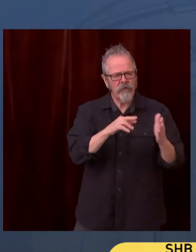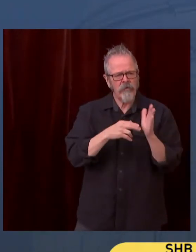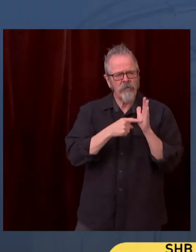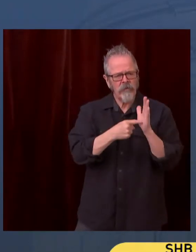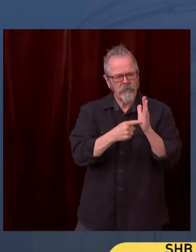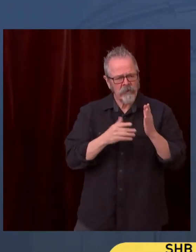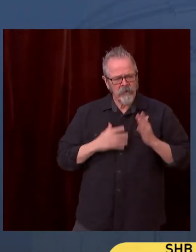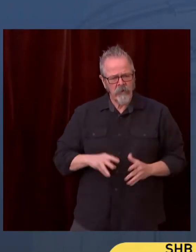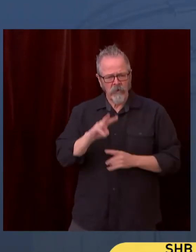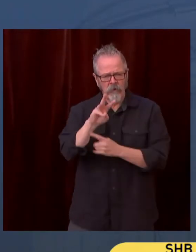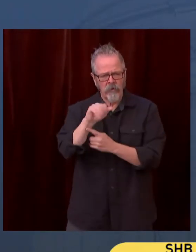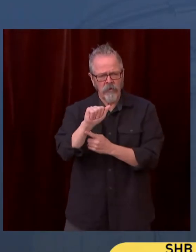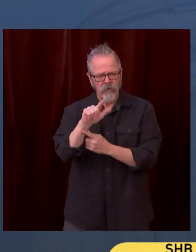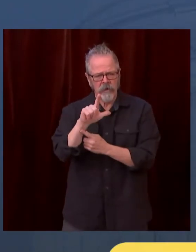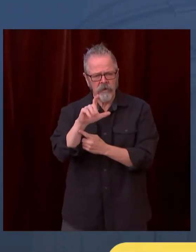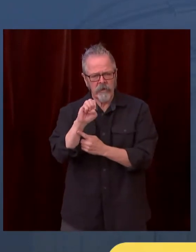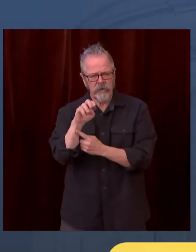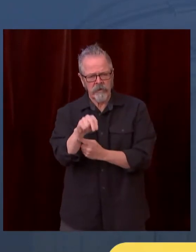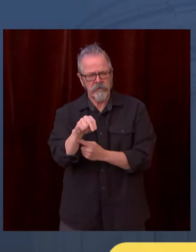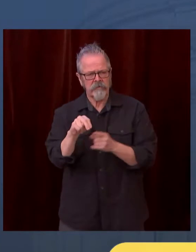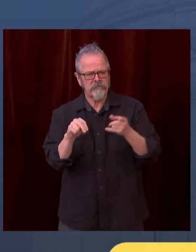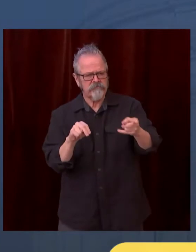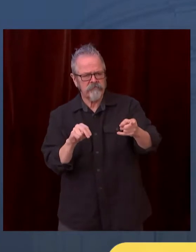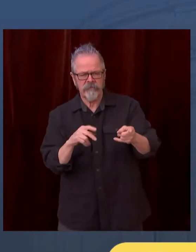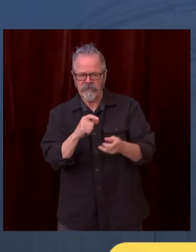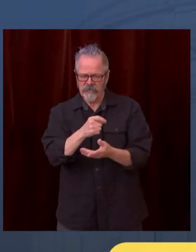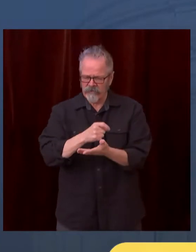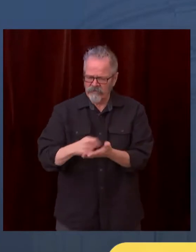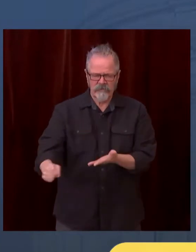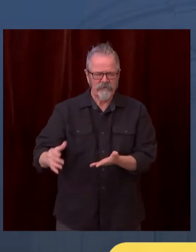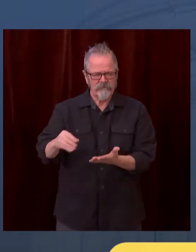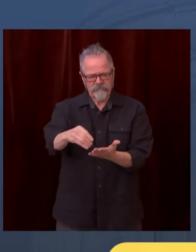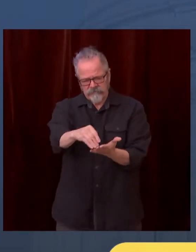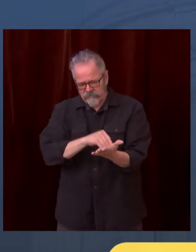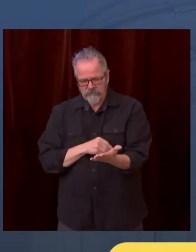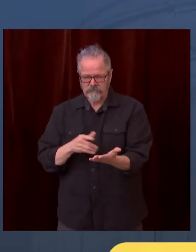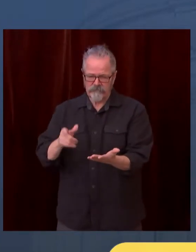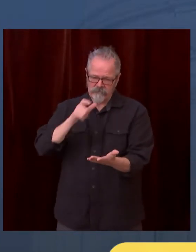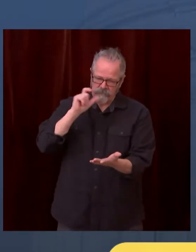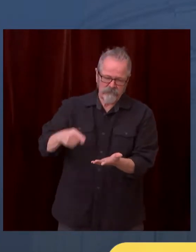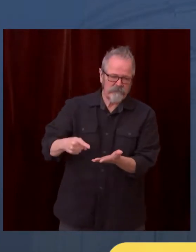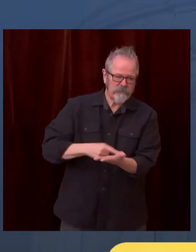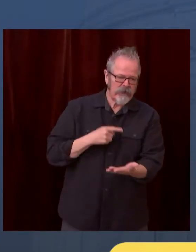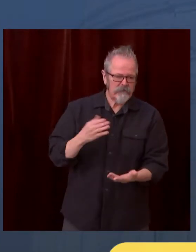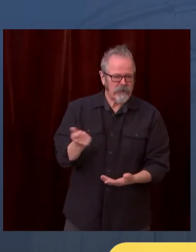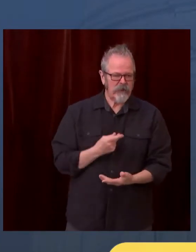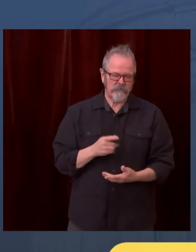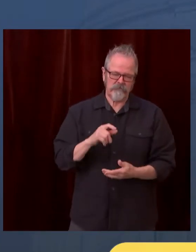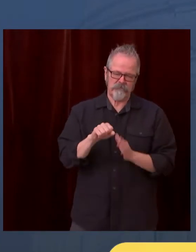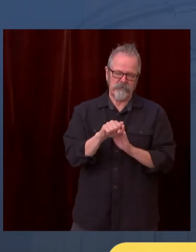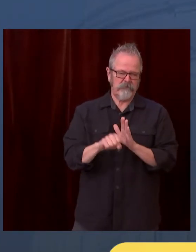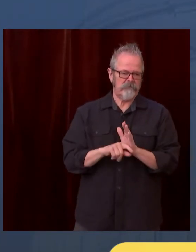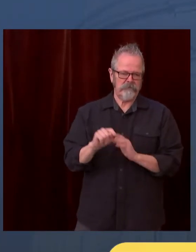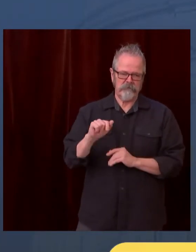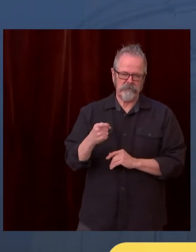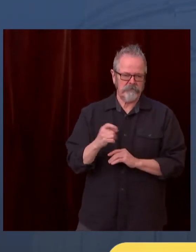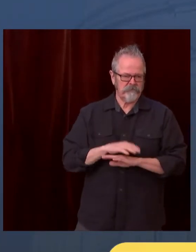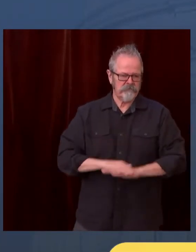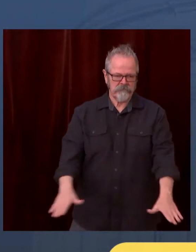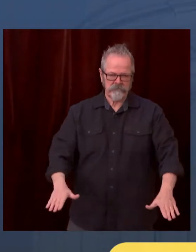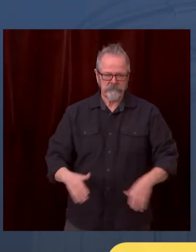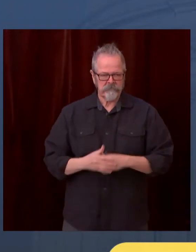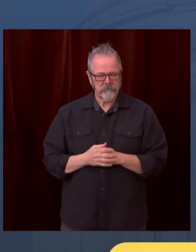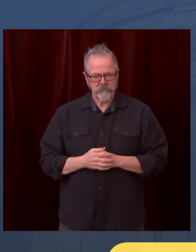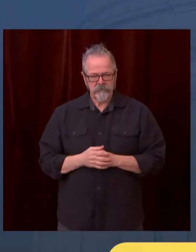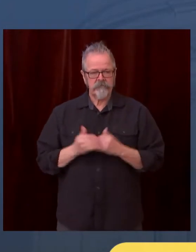And I have signed House Bill 1095. We now have House Bill 1367. This bill modifies